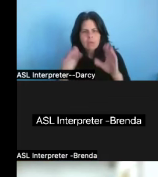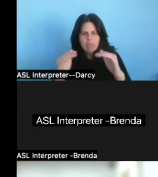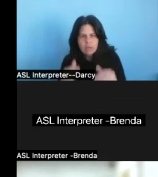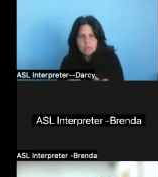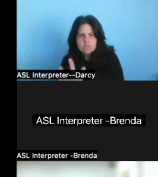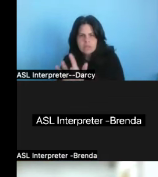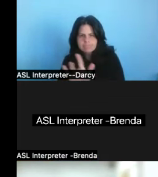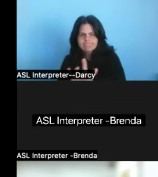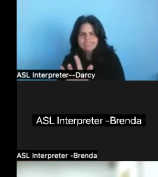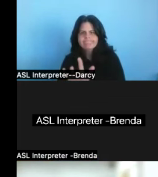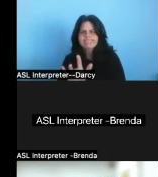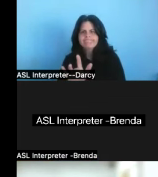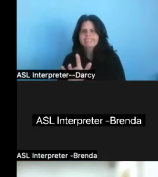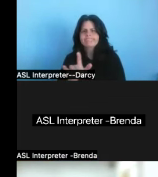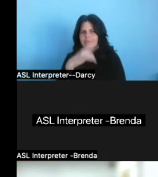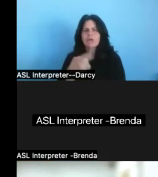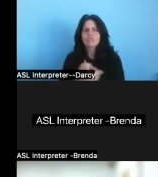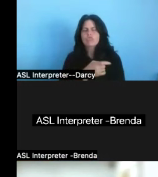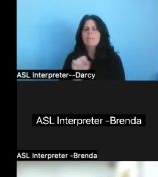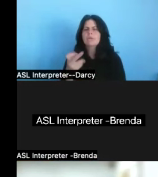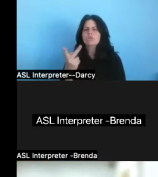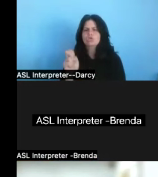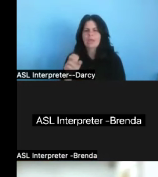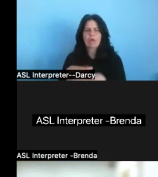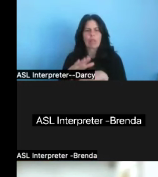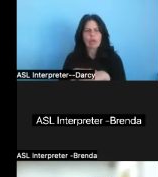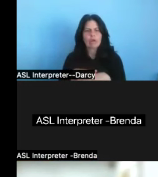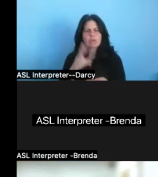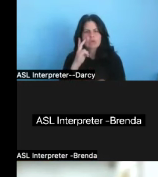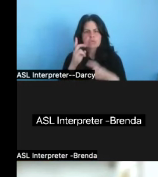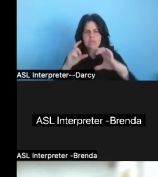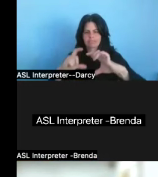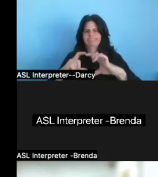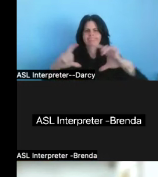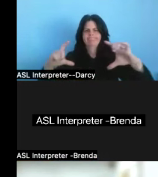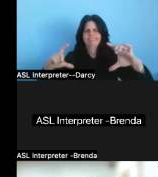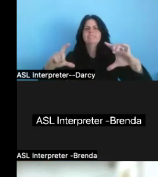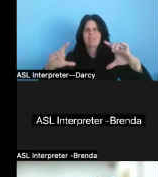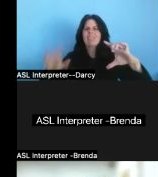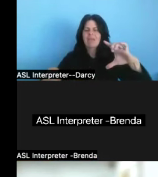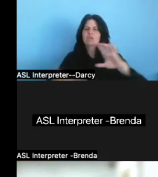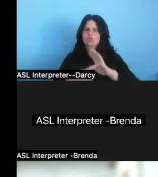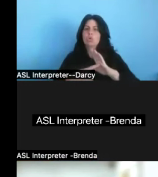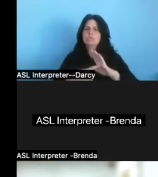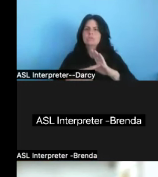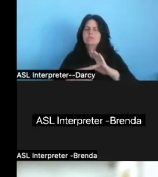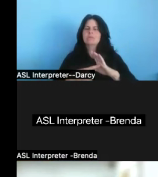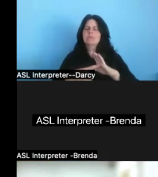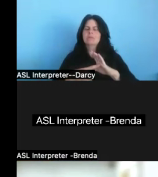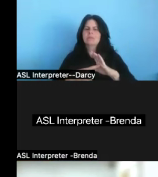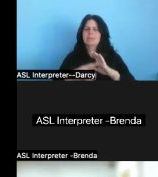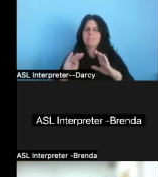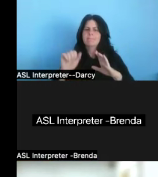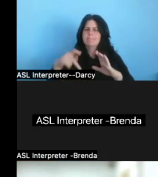alert, where the octagons that you see show the maximum alert extent for the shake alert contour